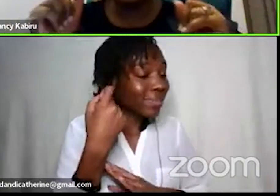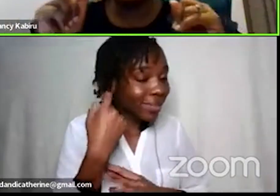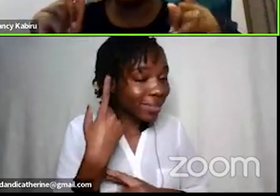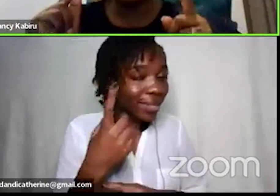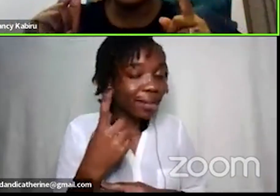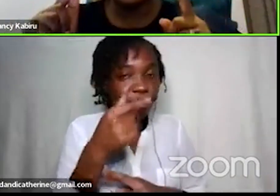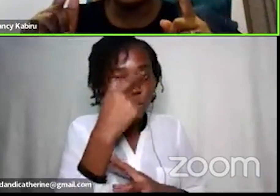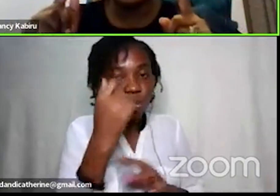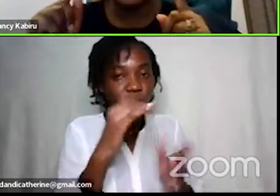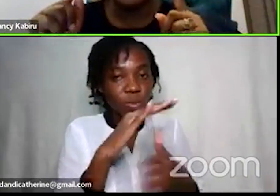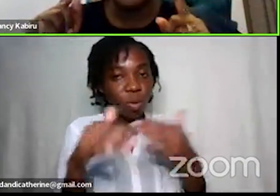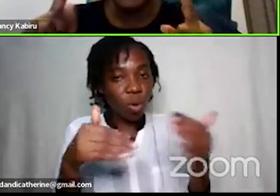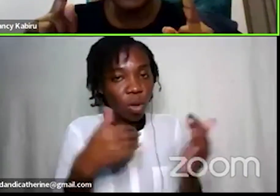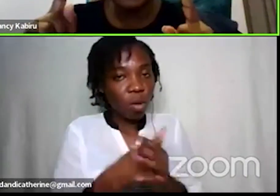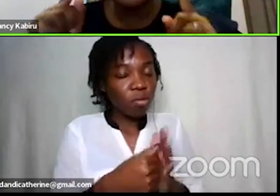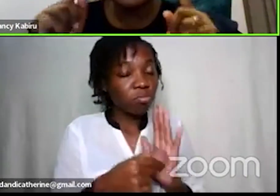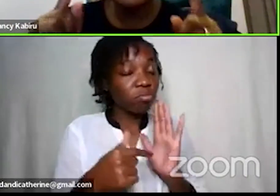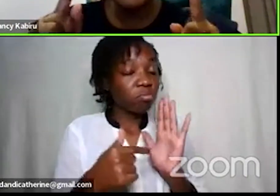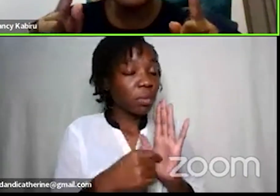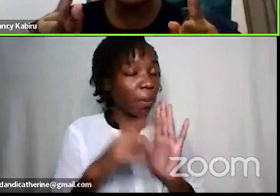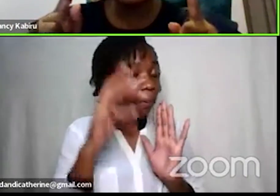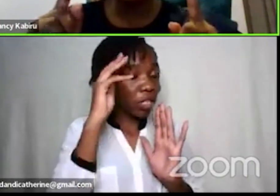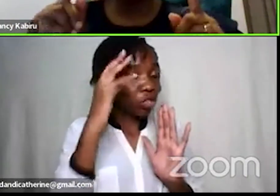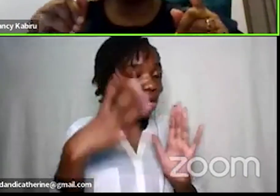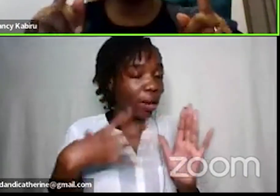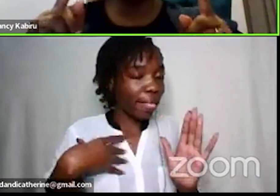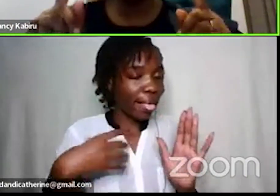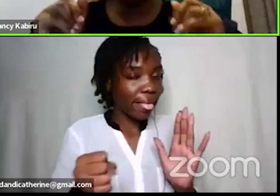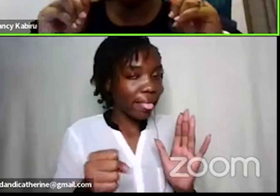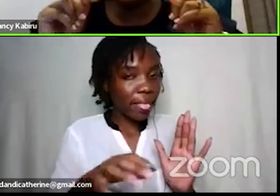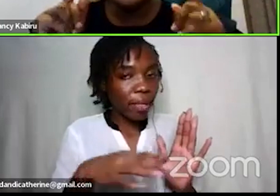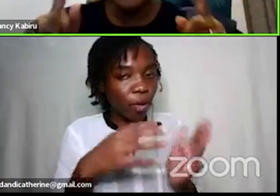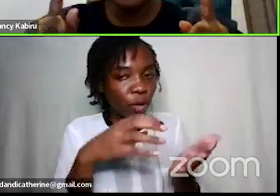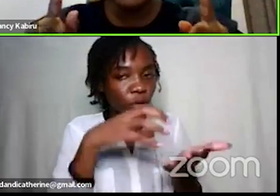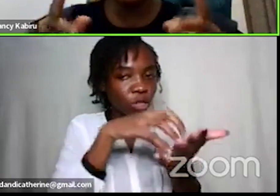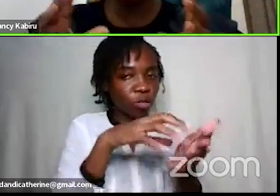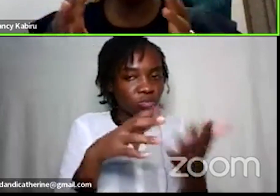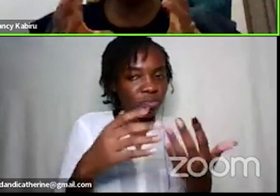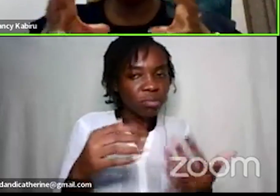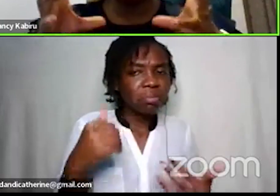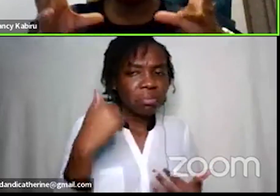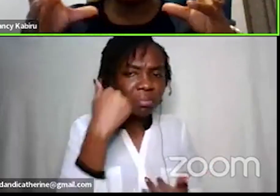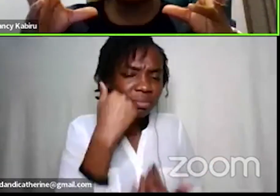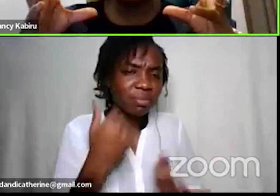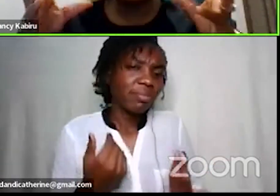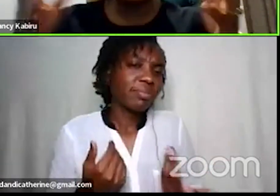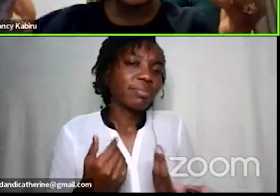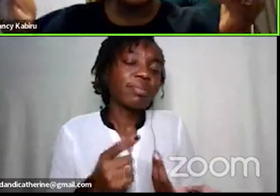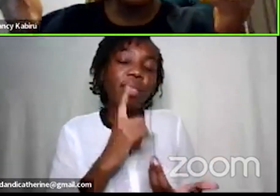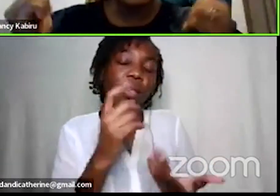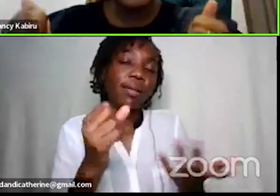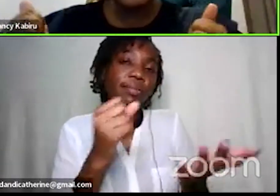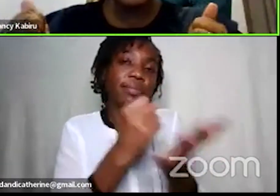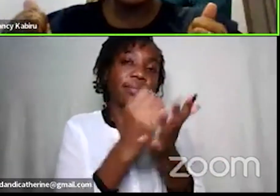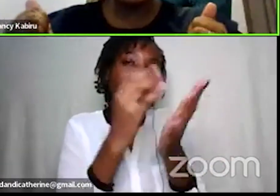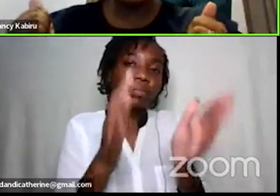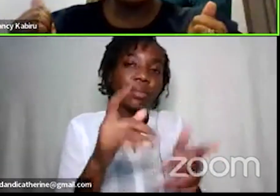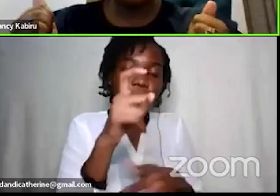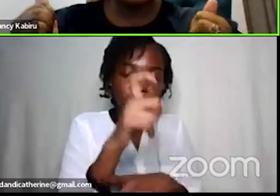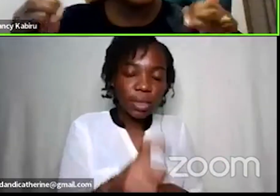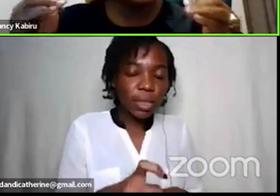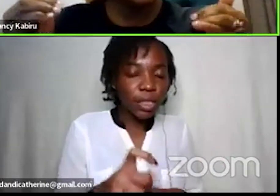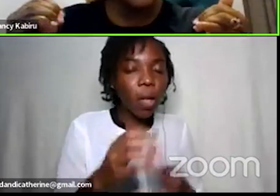prone to a mental health condition or illness. Employers need to be open to